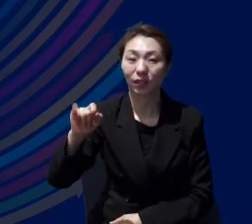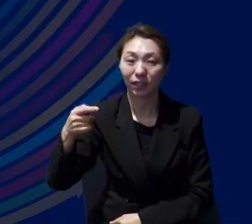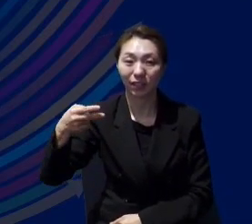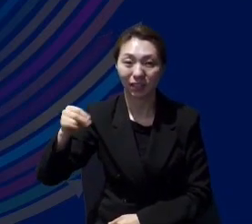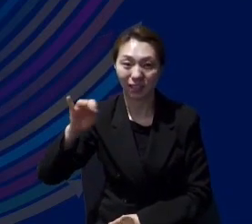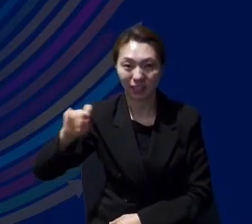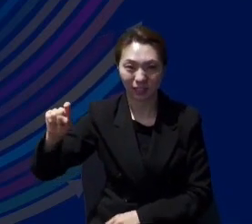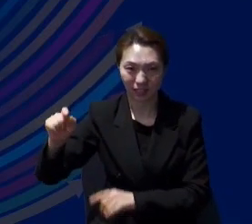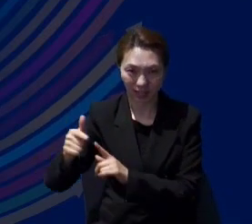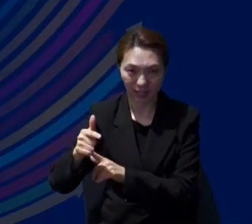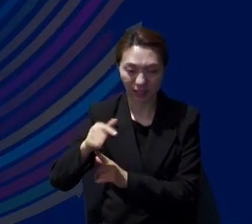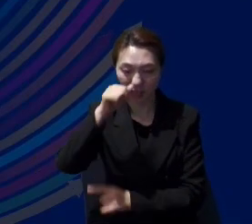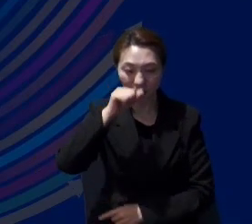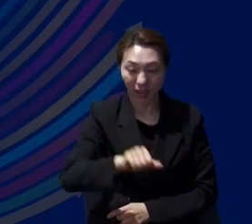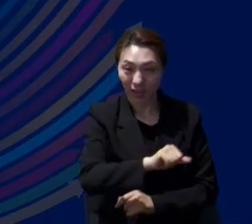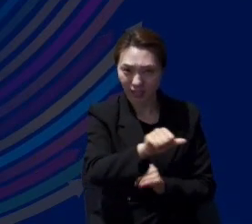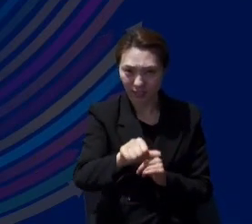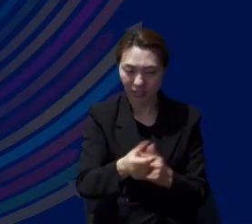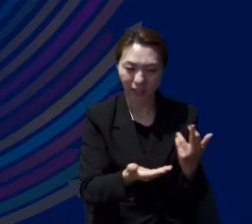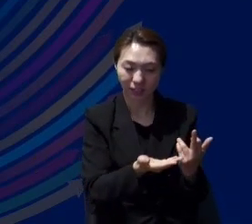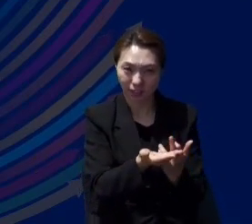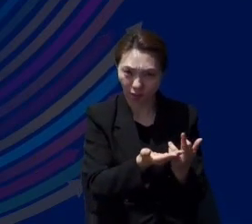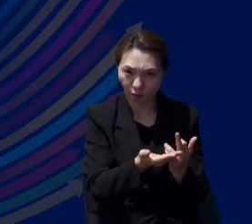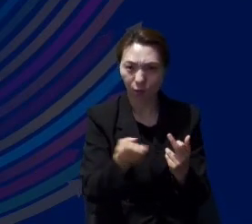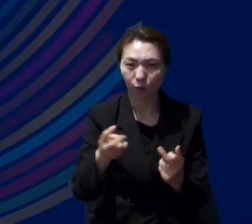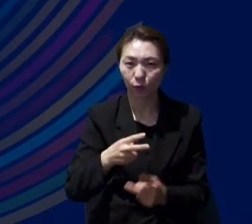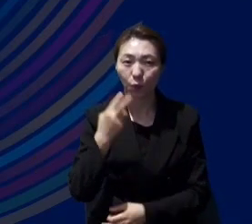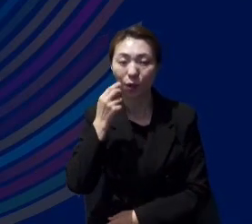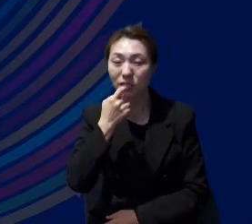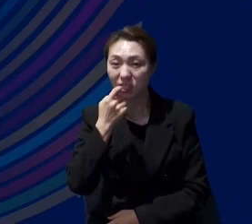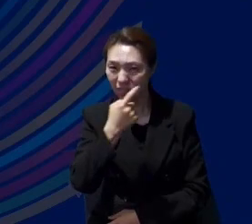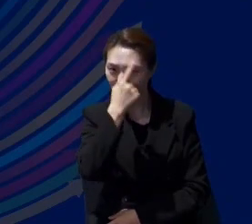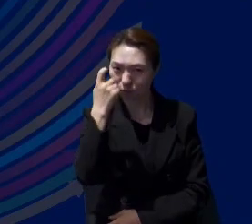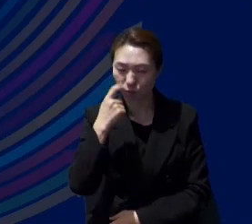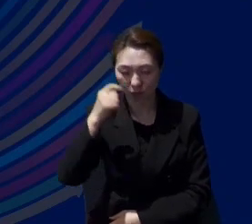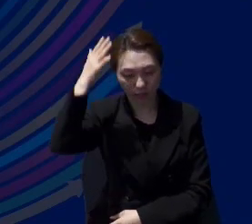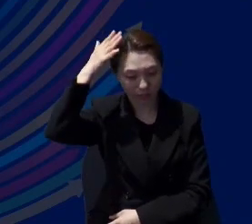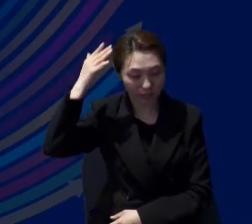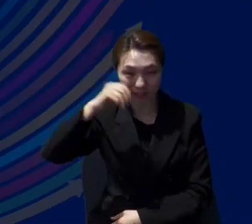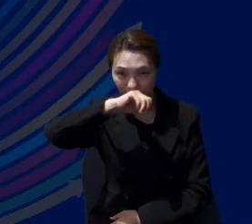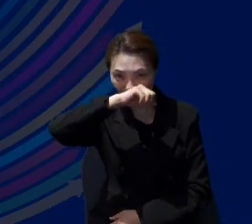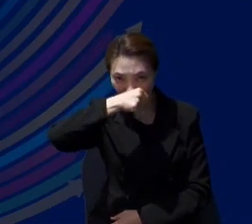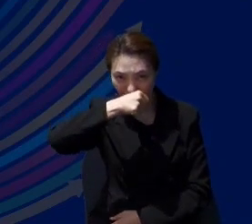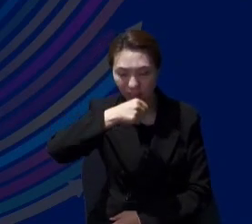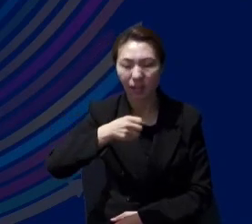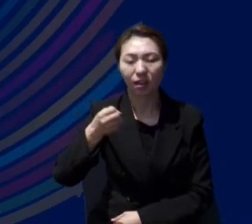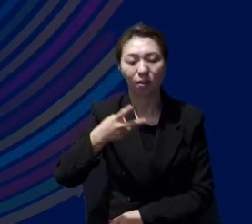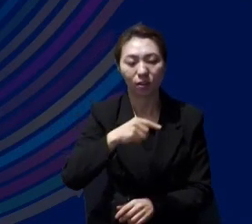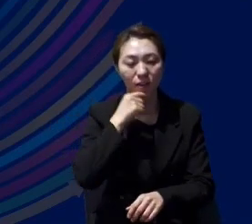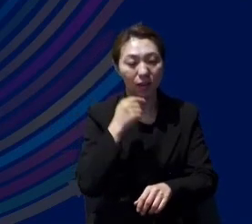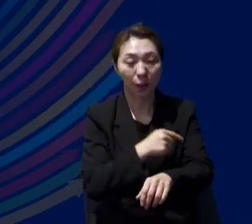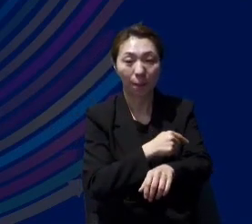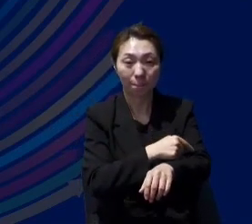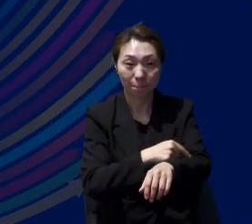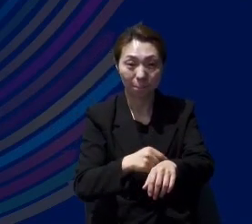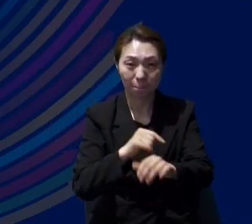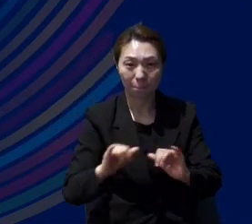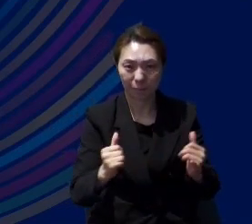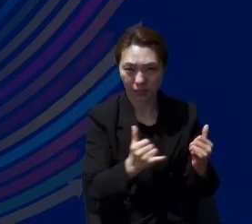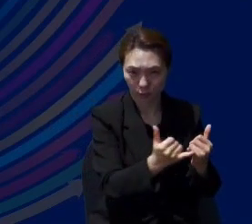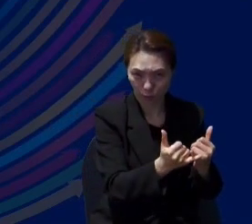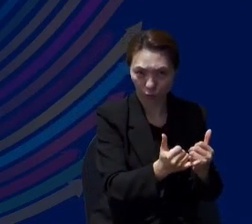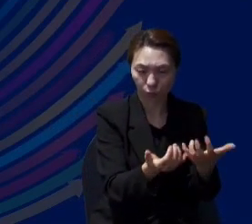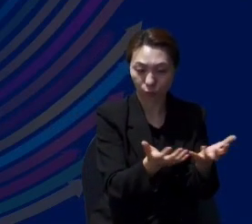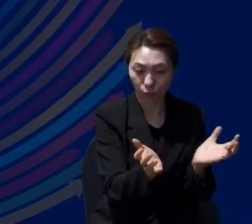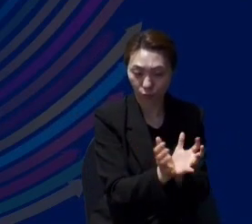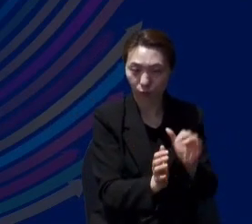ethnicity, regardless of their race, is in the Latino group in our analysis. And then people who are not Hispanic or Latino are in